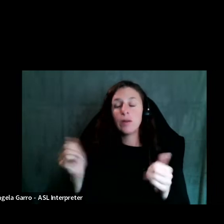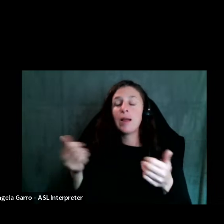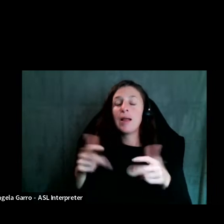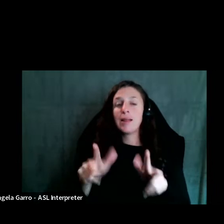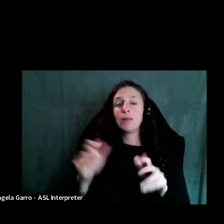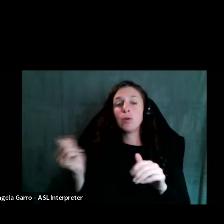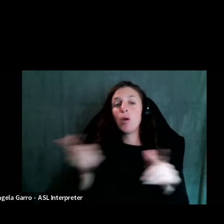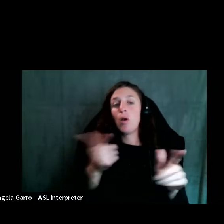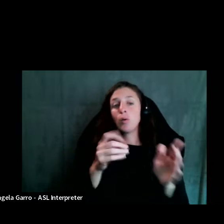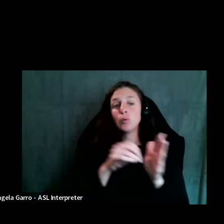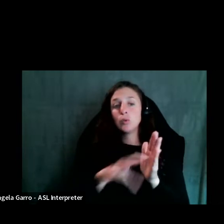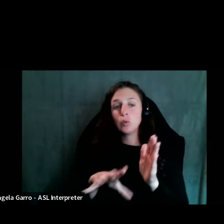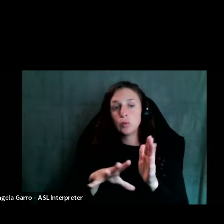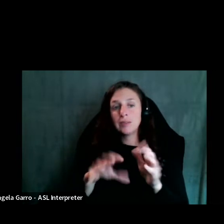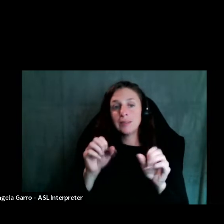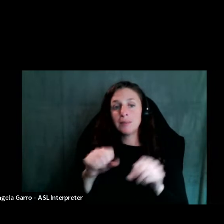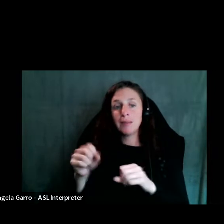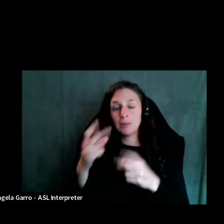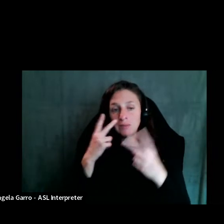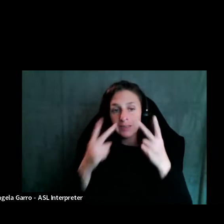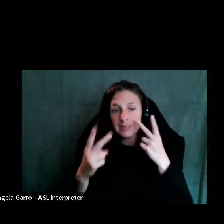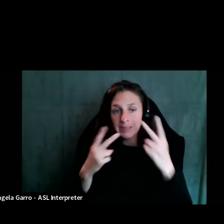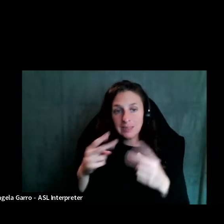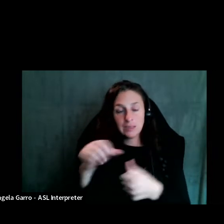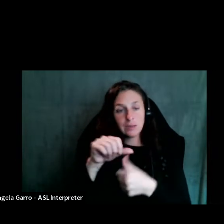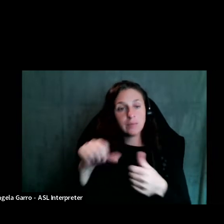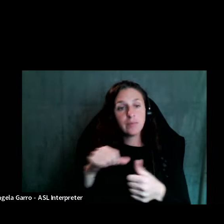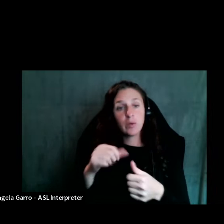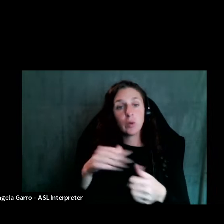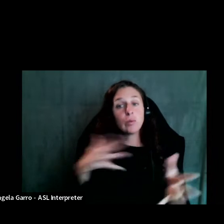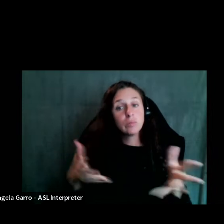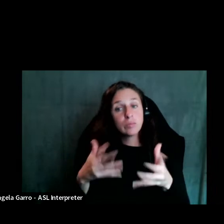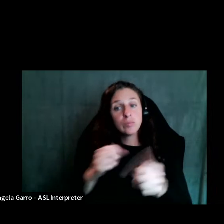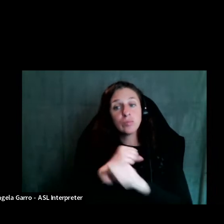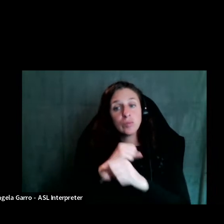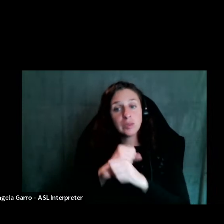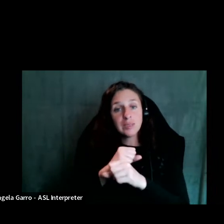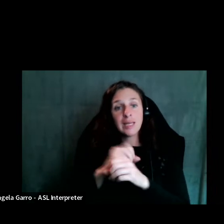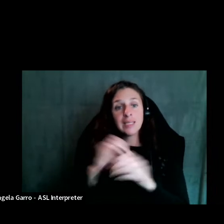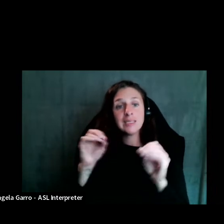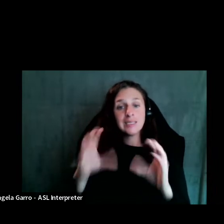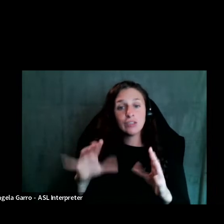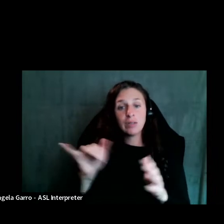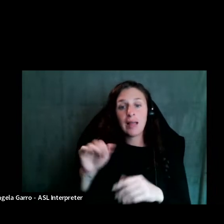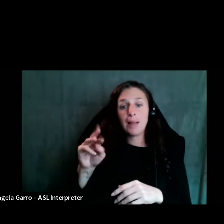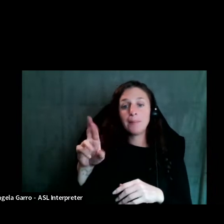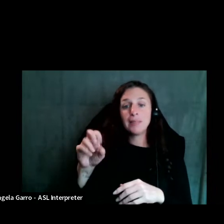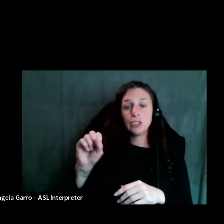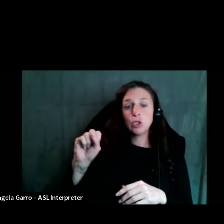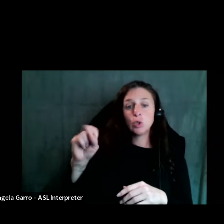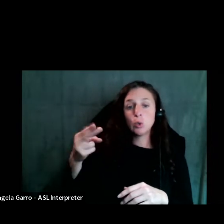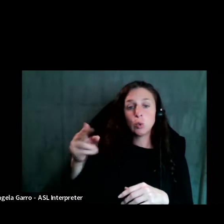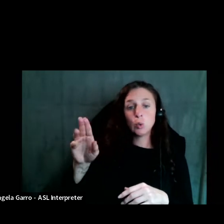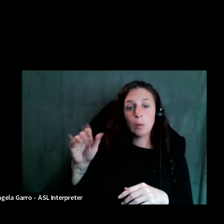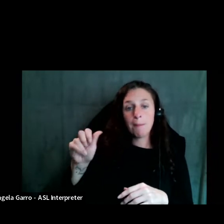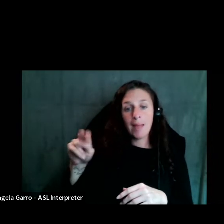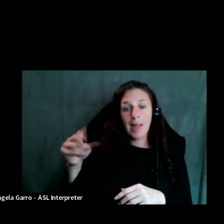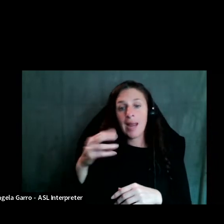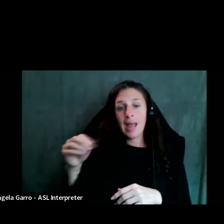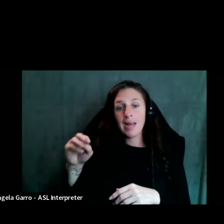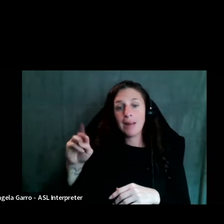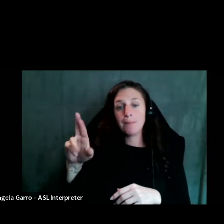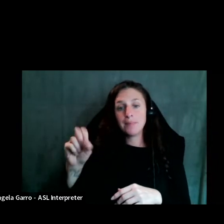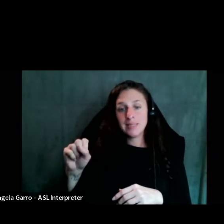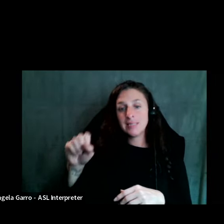seen. And we urge you to protect teachers like Ms. Schumann and Ms. Thomas from any intimidation and